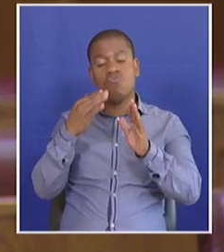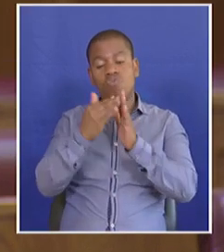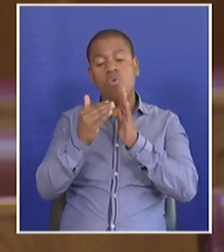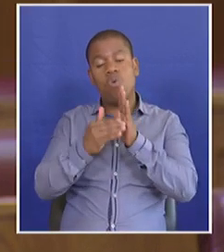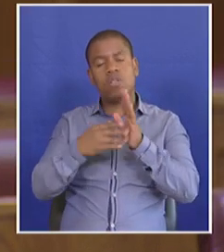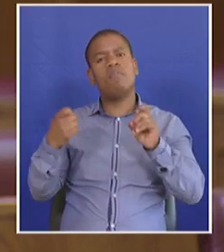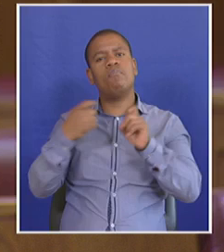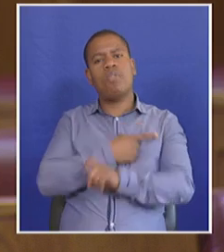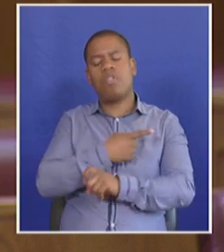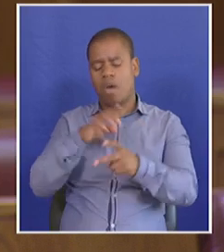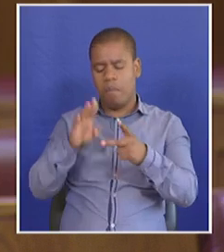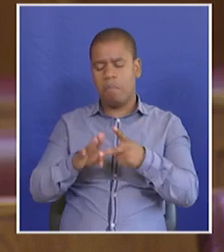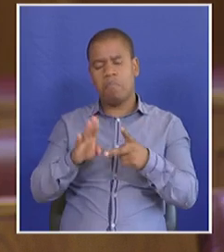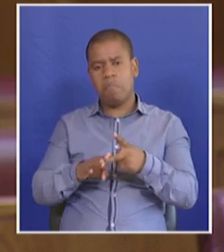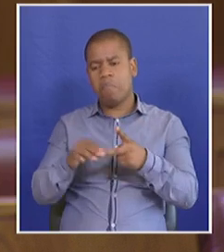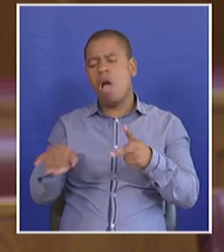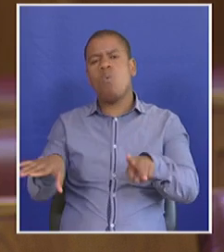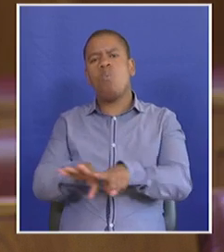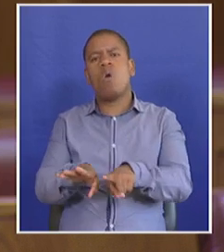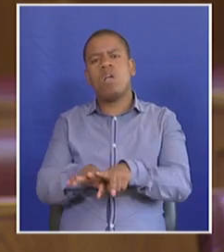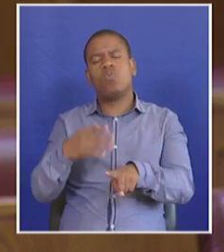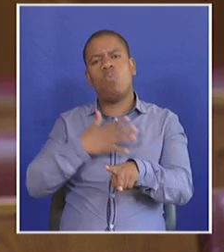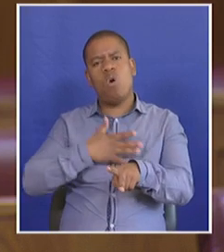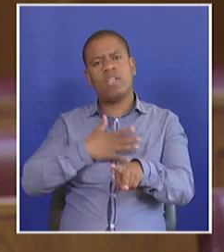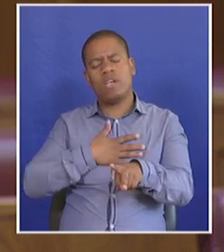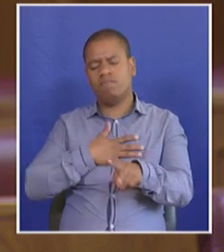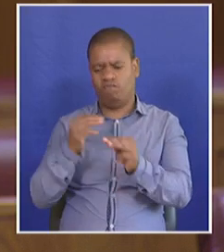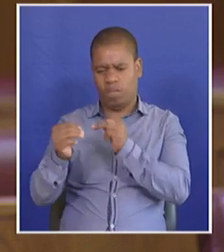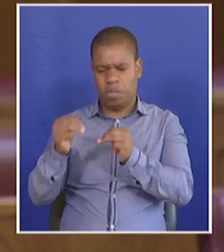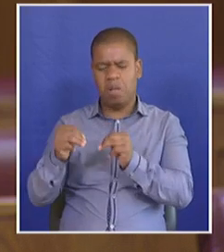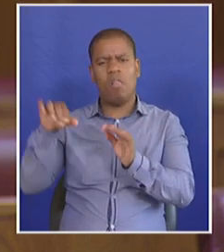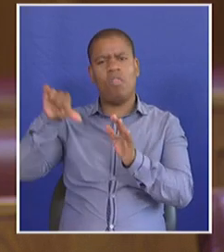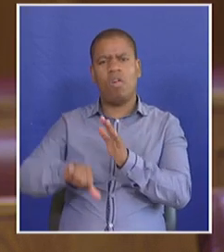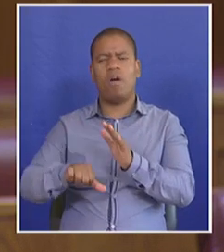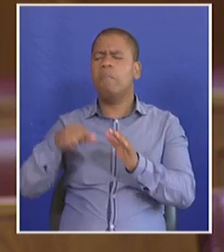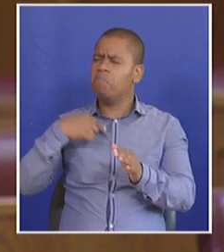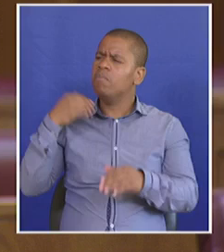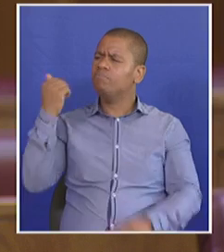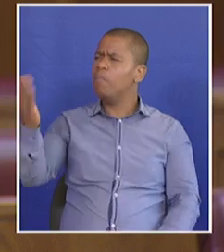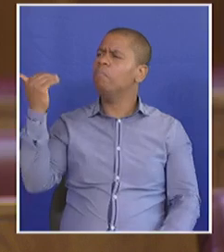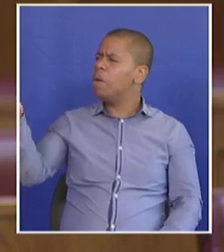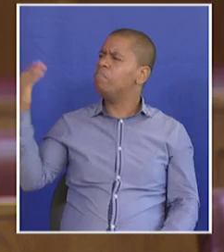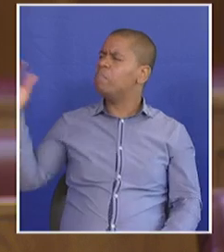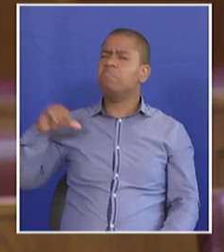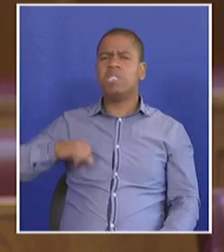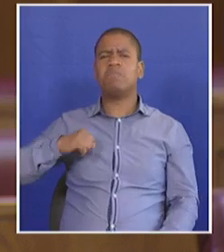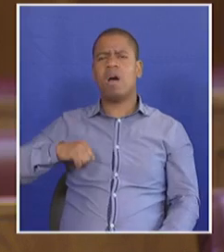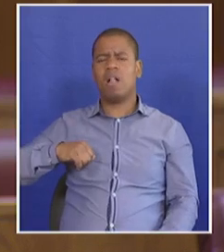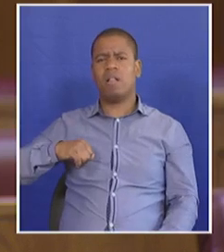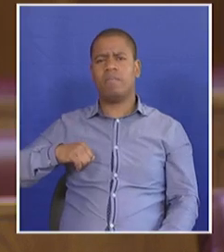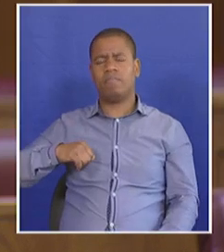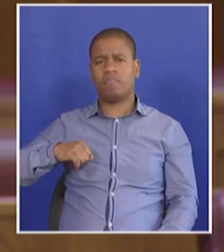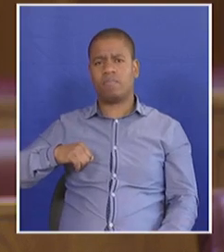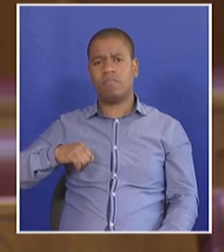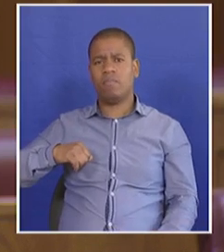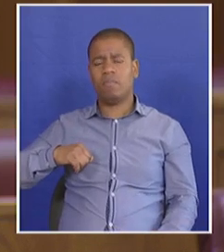and poor management of wastewater treatment plants, like I have laid charges against the municipal manager of